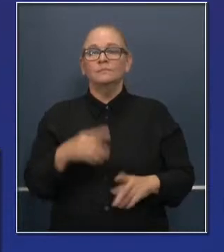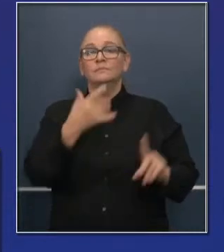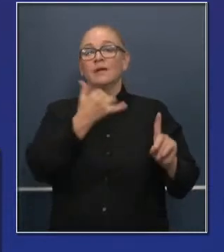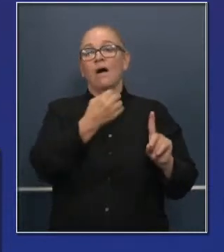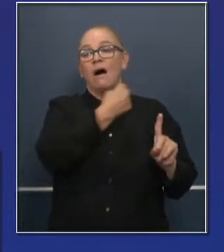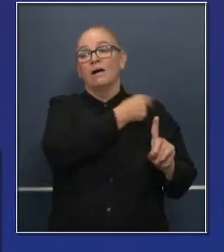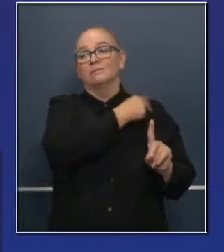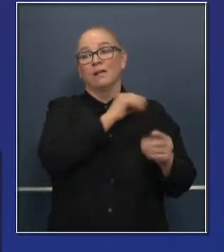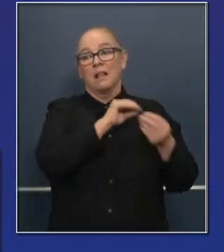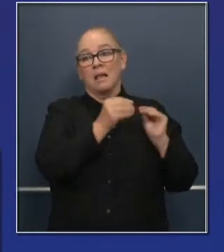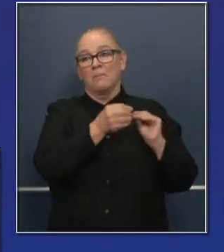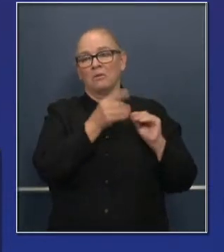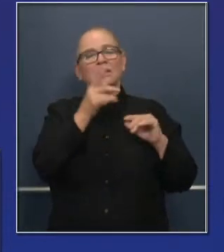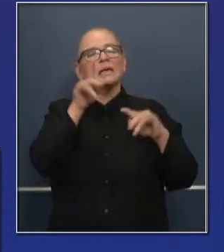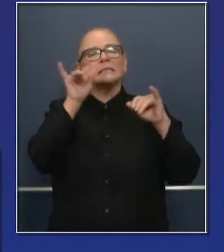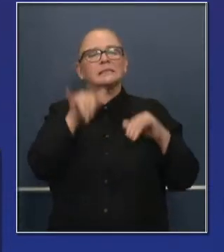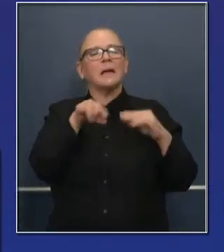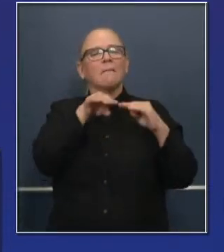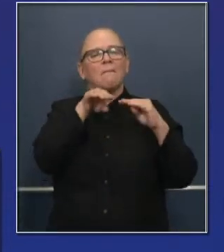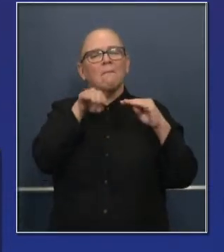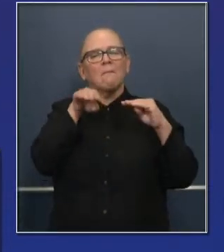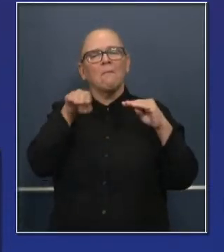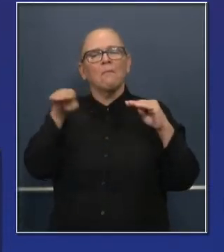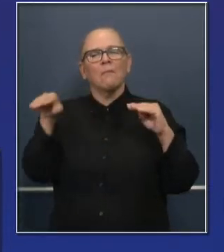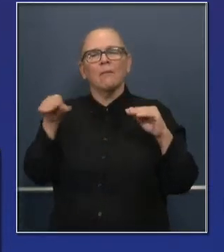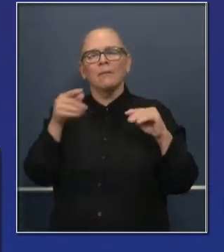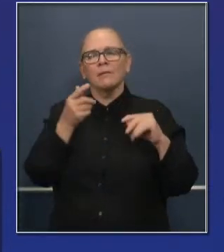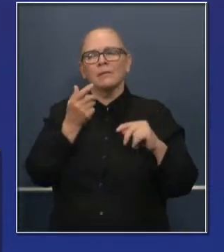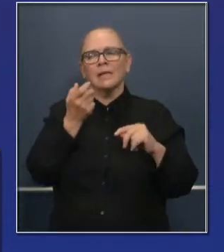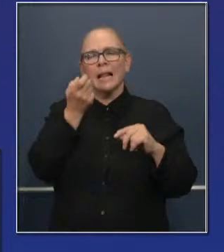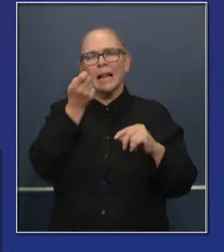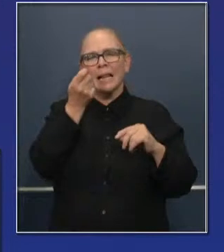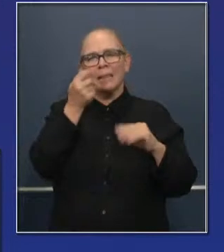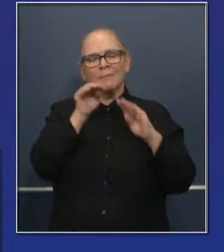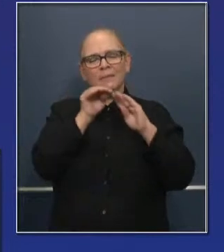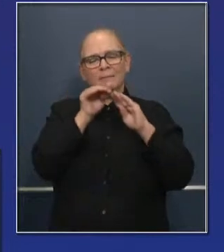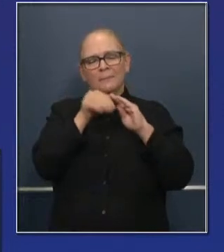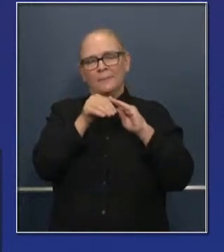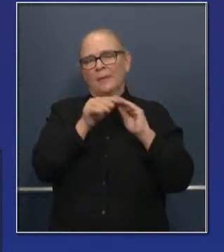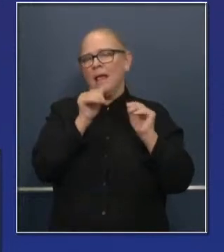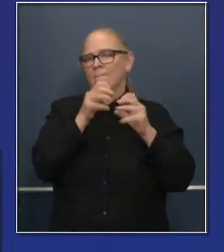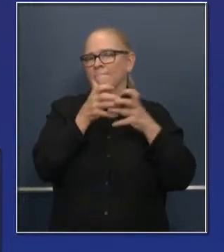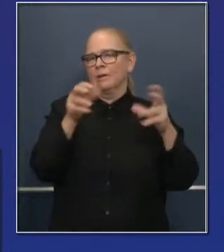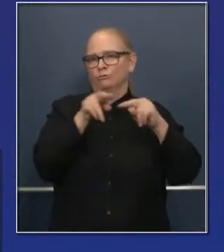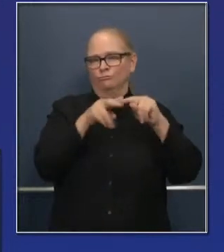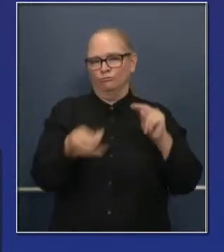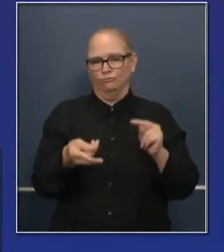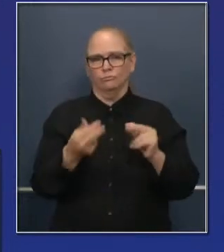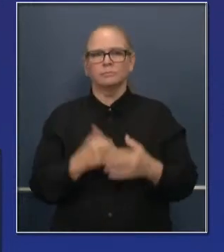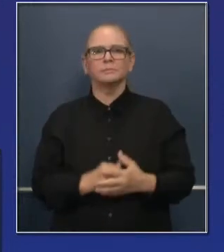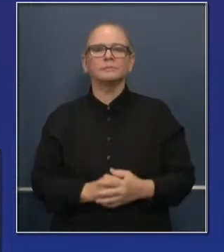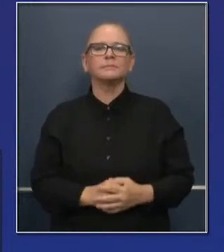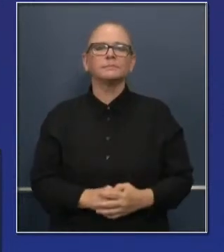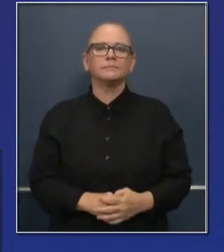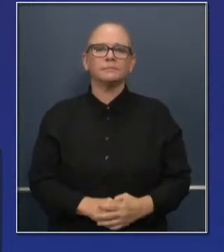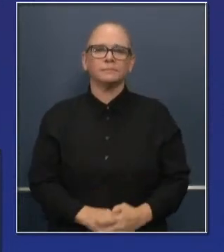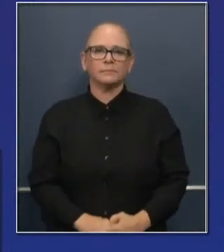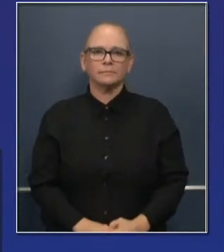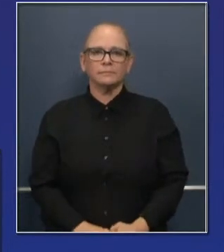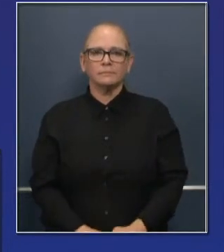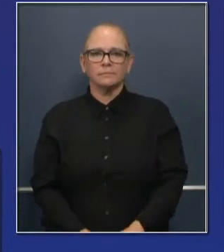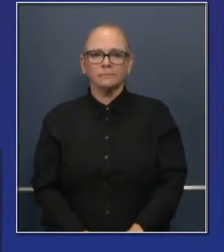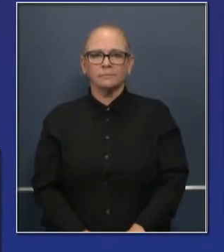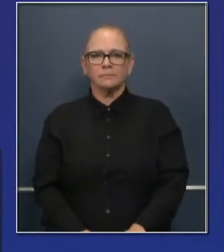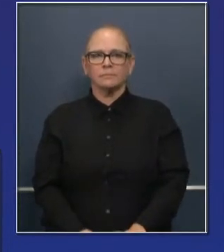here. We were able to see modest decline over the last reporting period when we presented